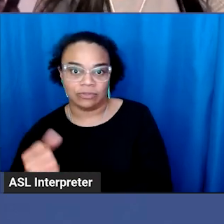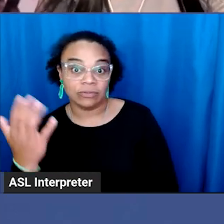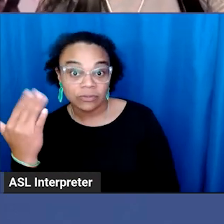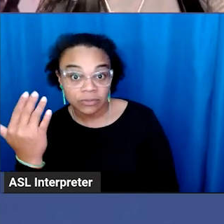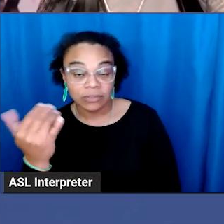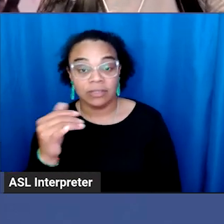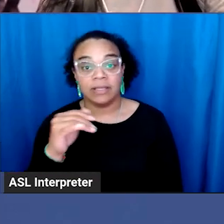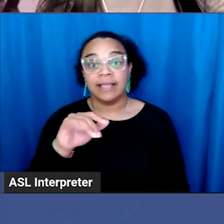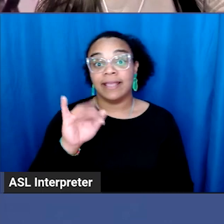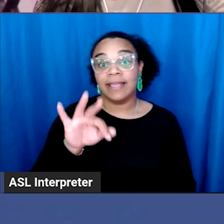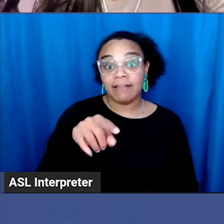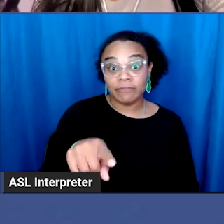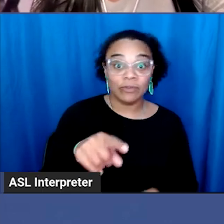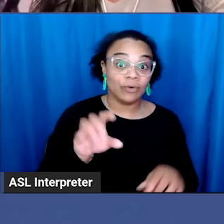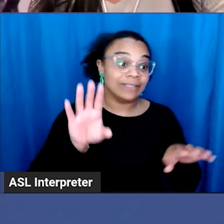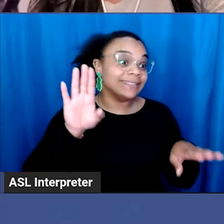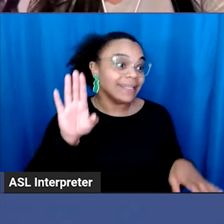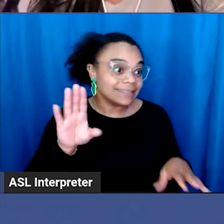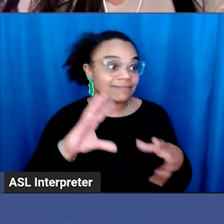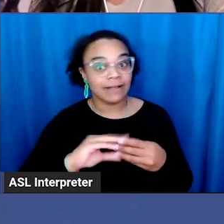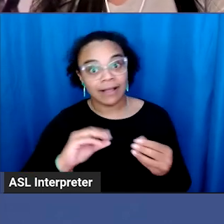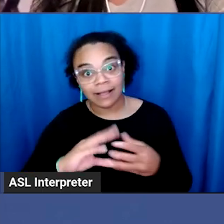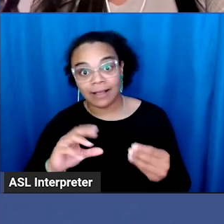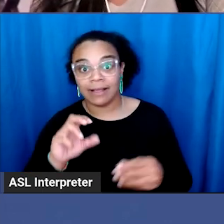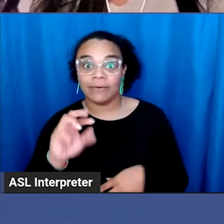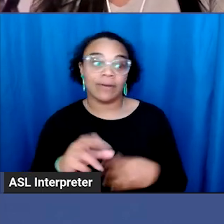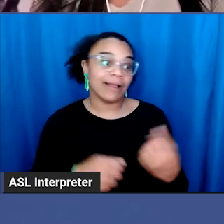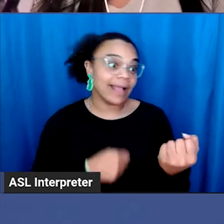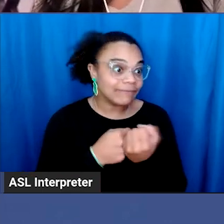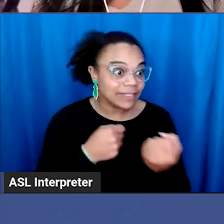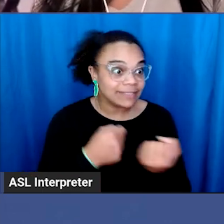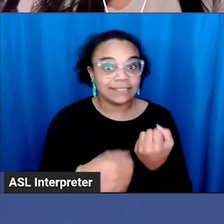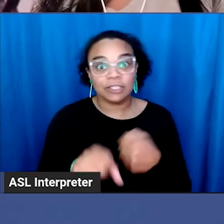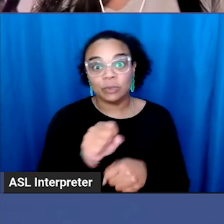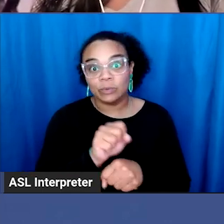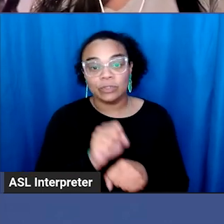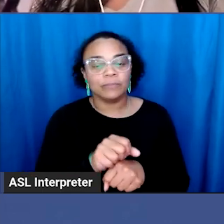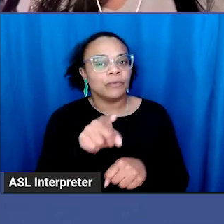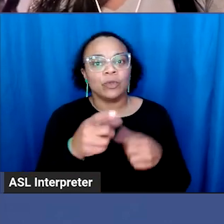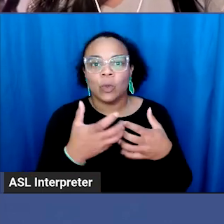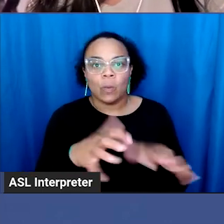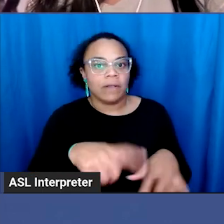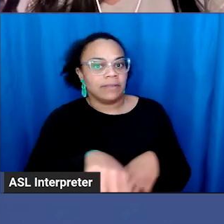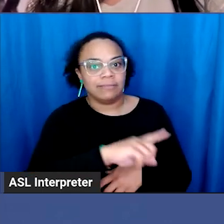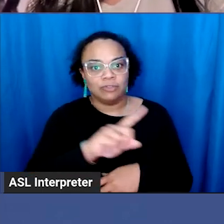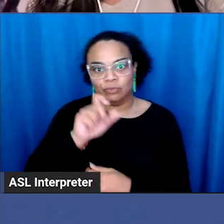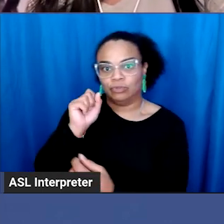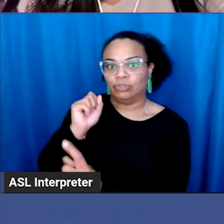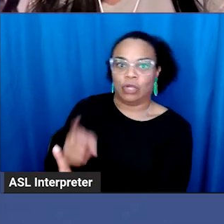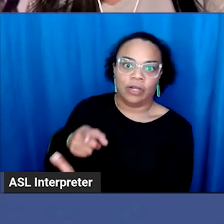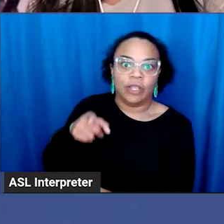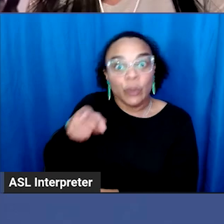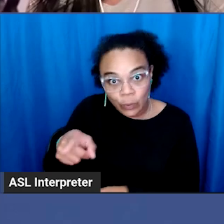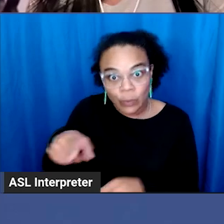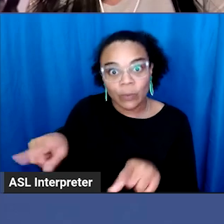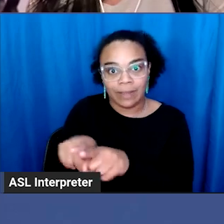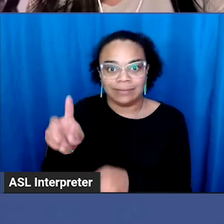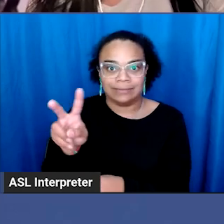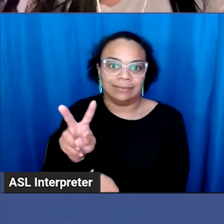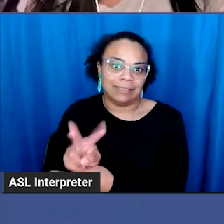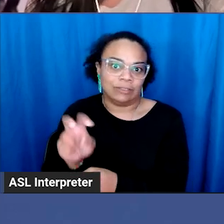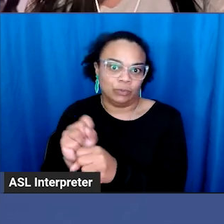you're testifying or you're doing advocacy, you don't want to be targeted as a sex worker. You just don't want